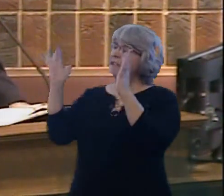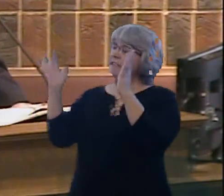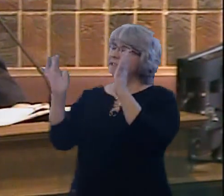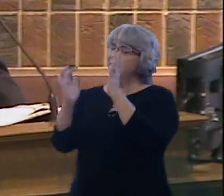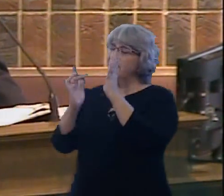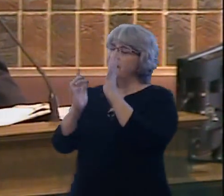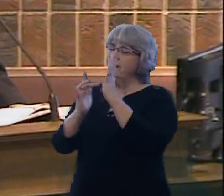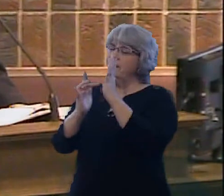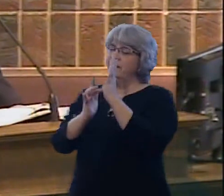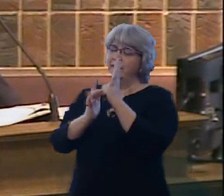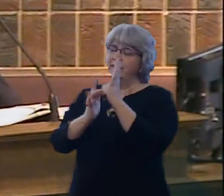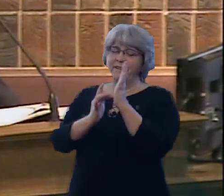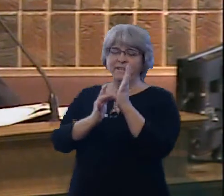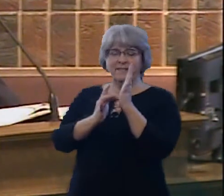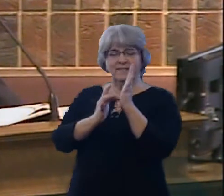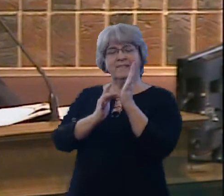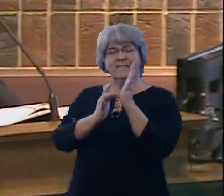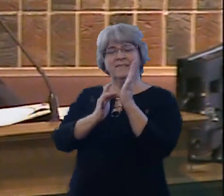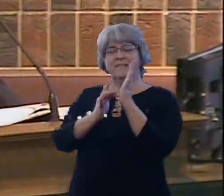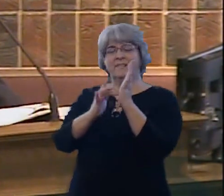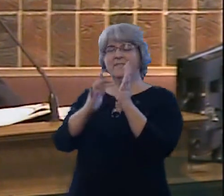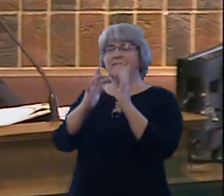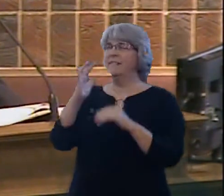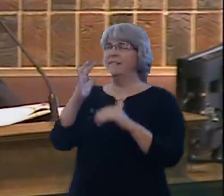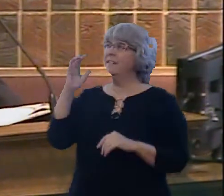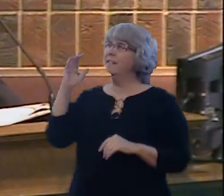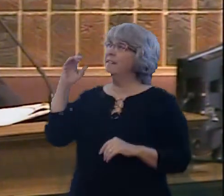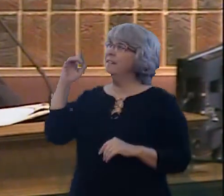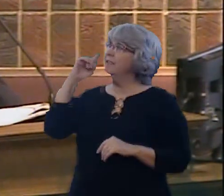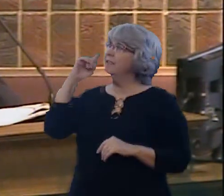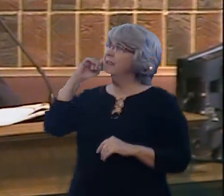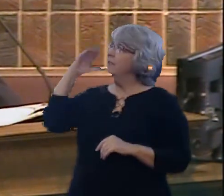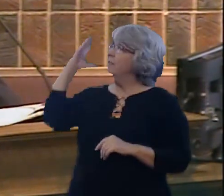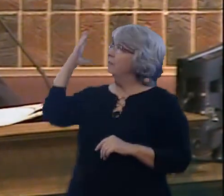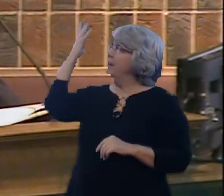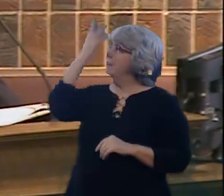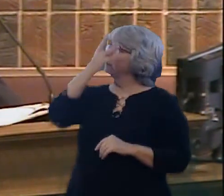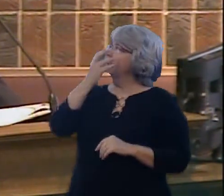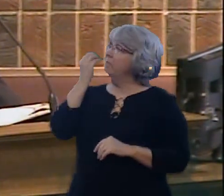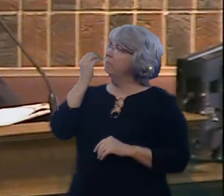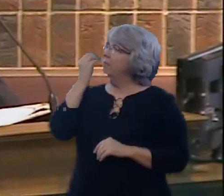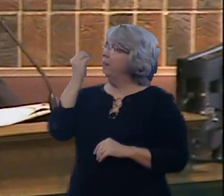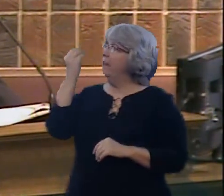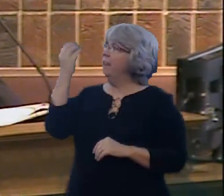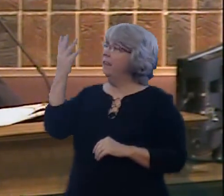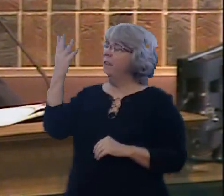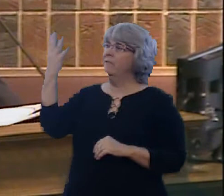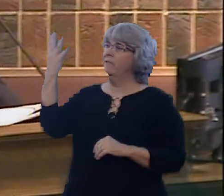like the